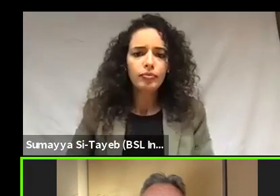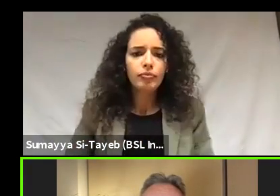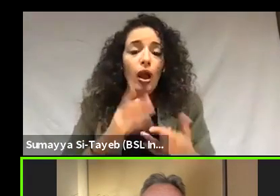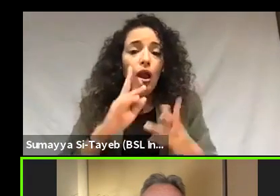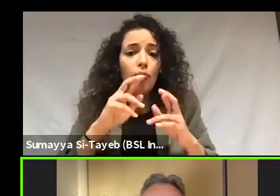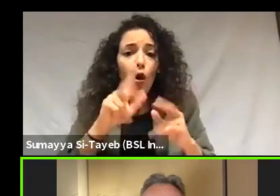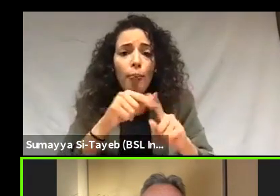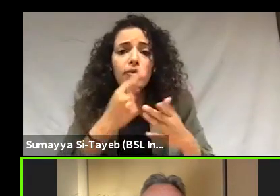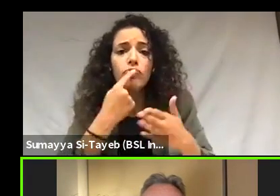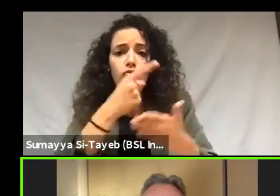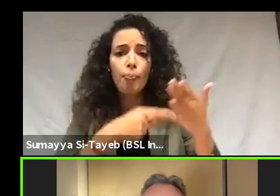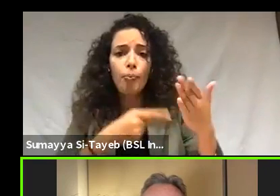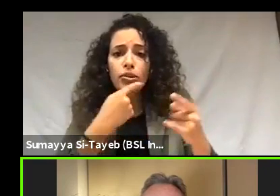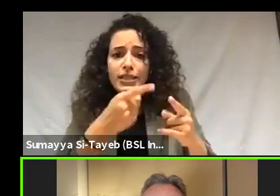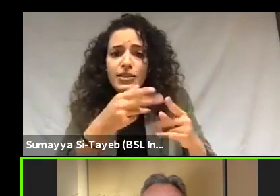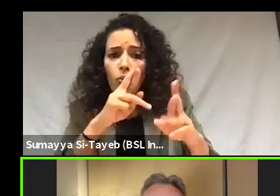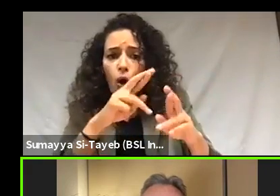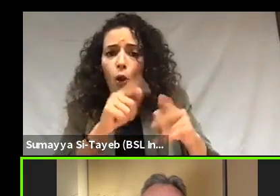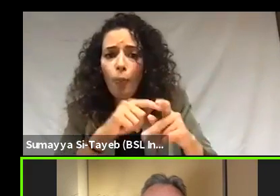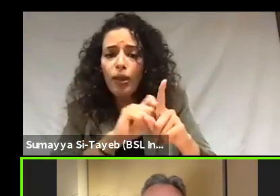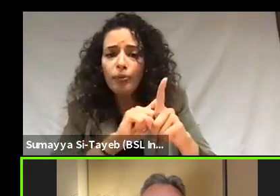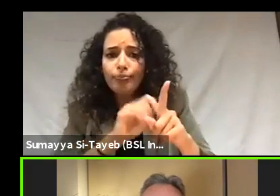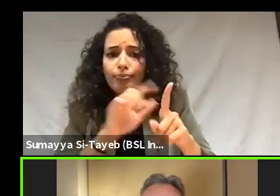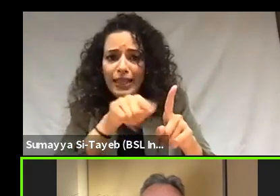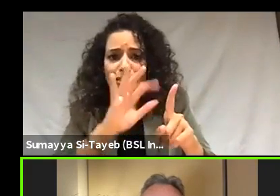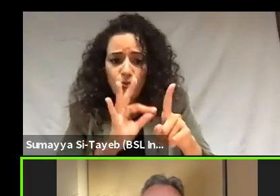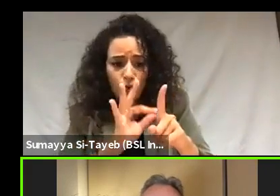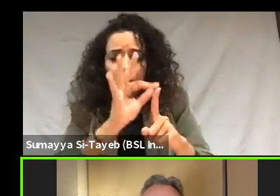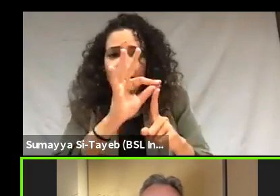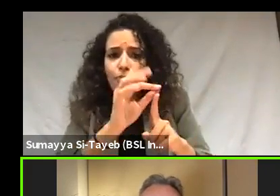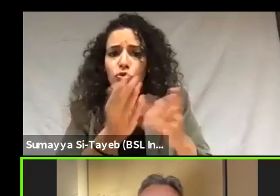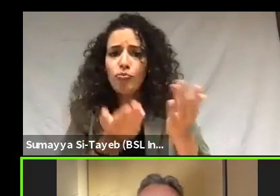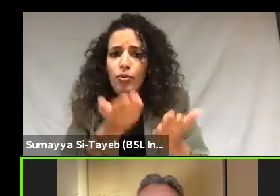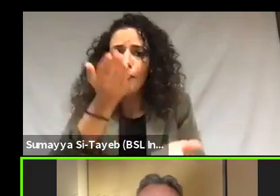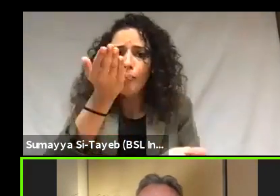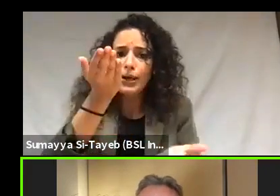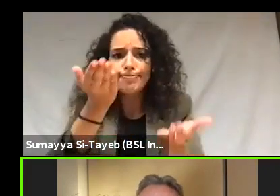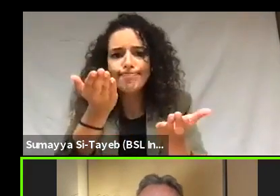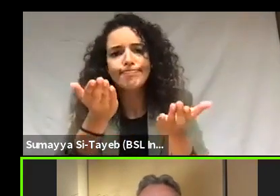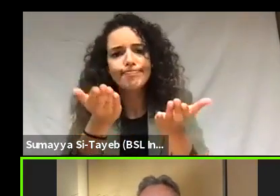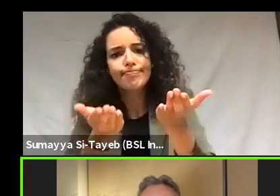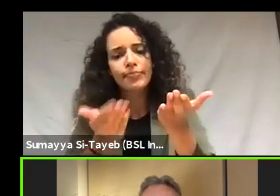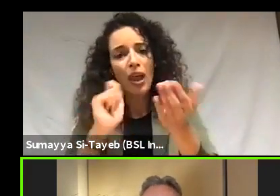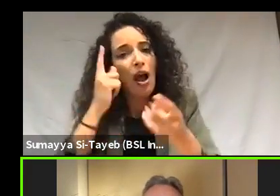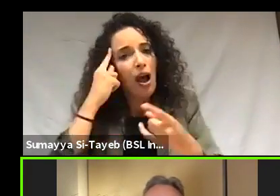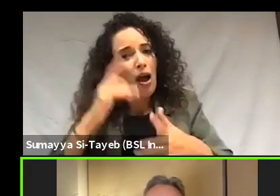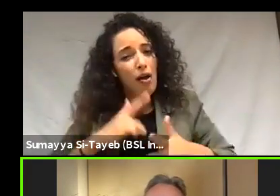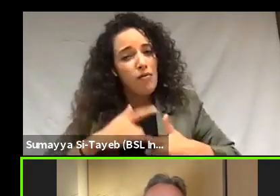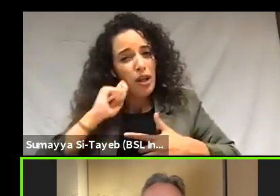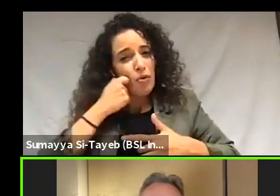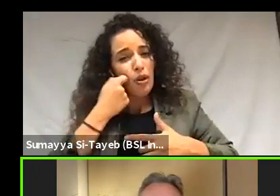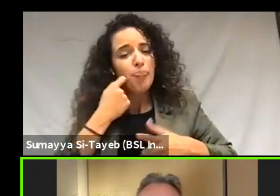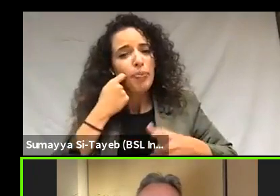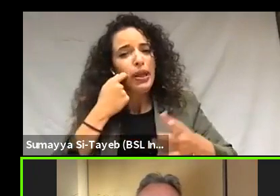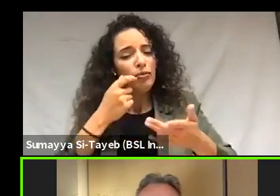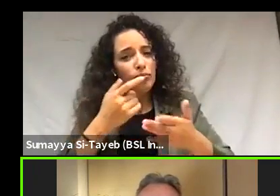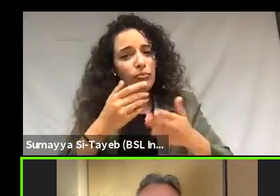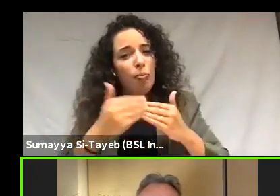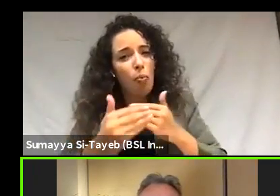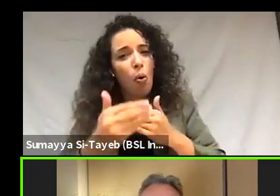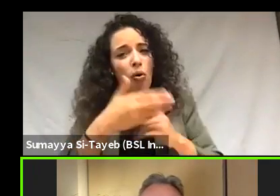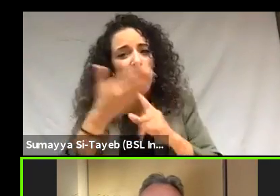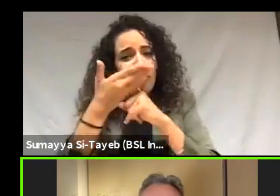that. So unfortunately, we are going to see a great deal more, I fear, of